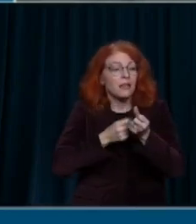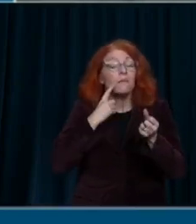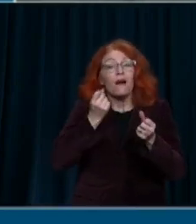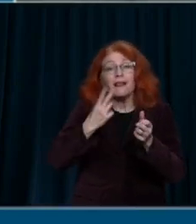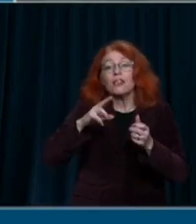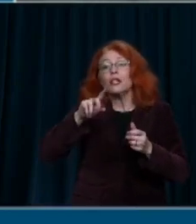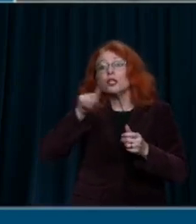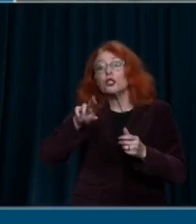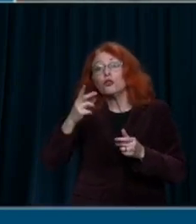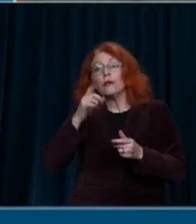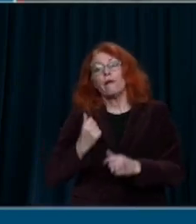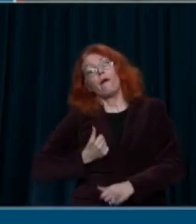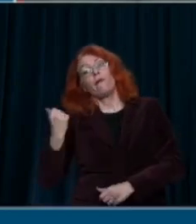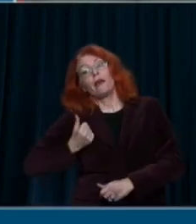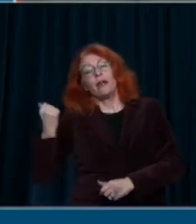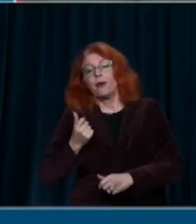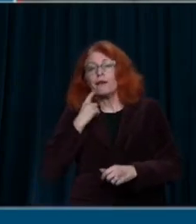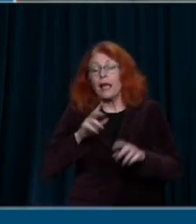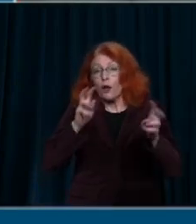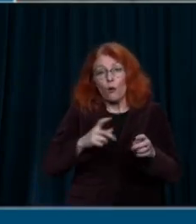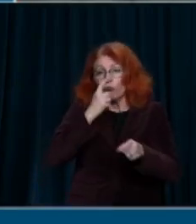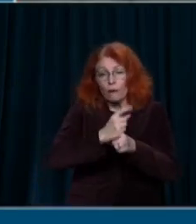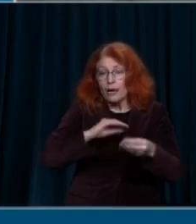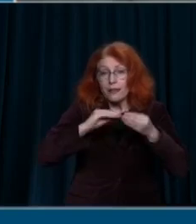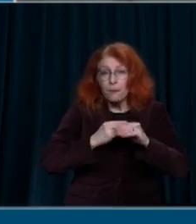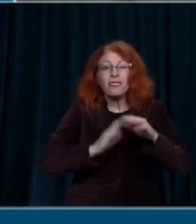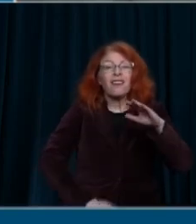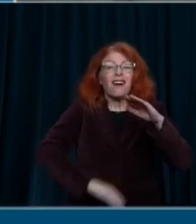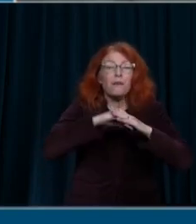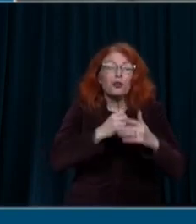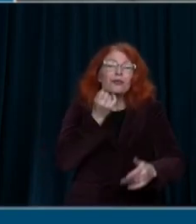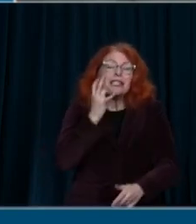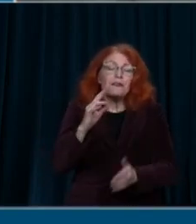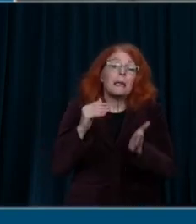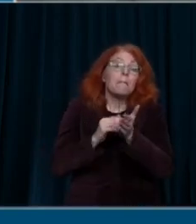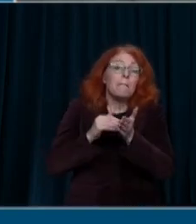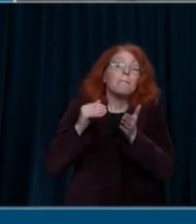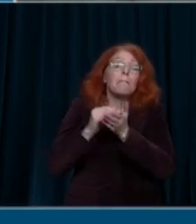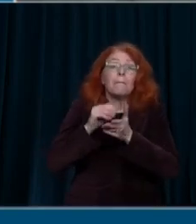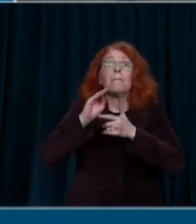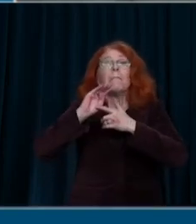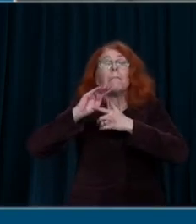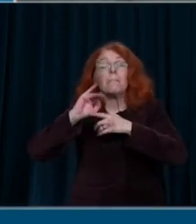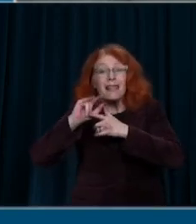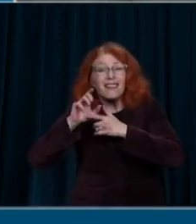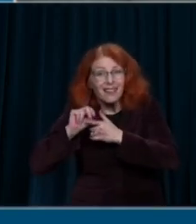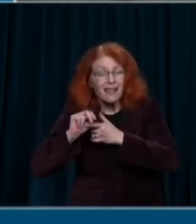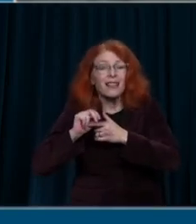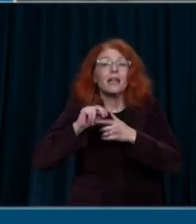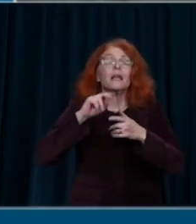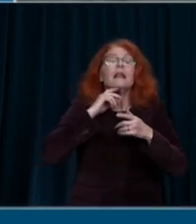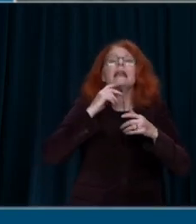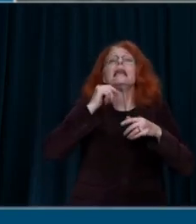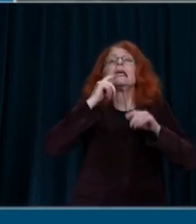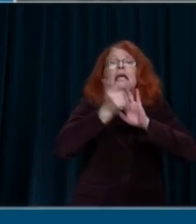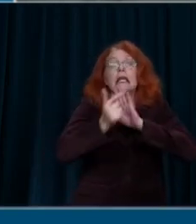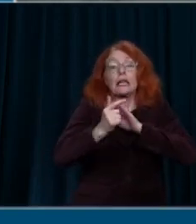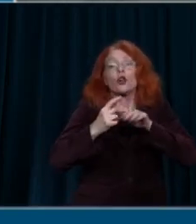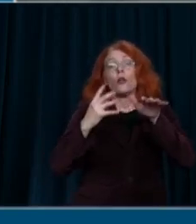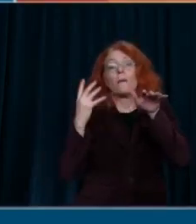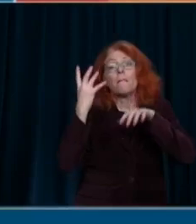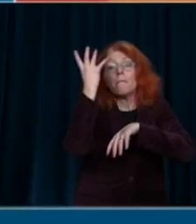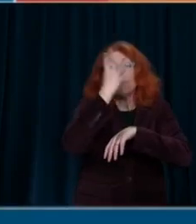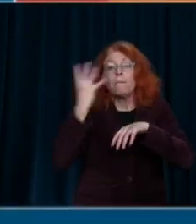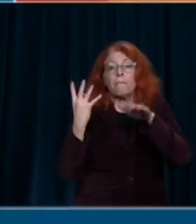Zuhdi over here can't really quote the right numbers. We're up to 17 million illegal migrants in this country today. That's